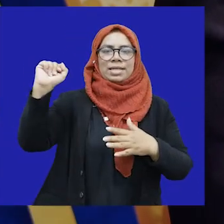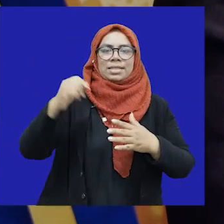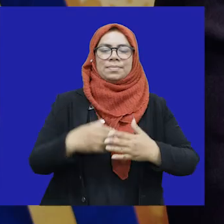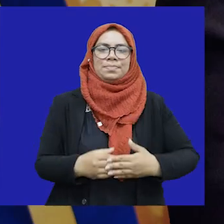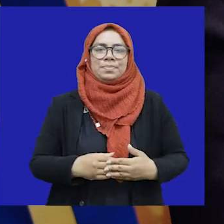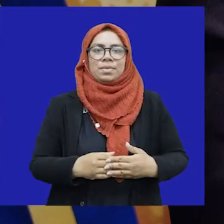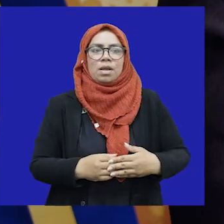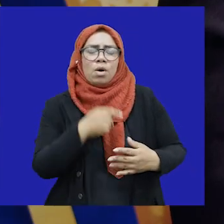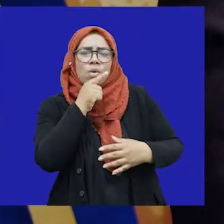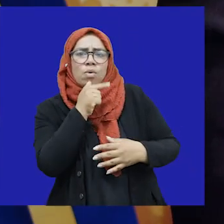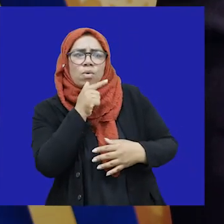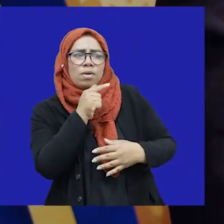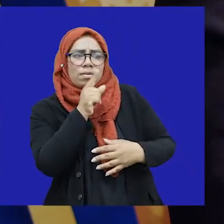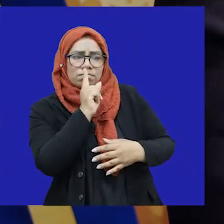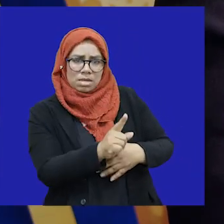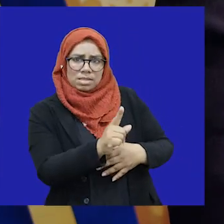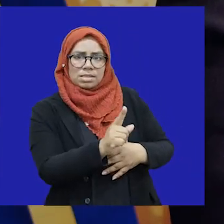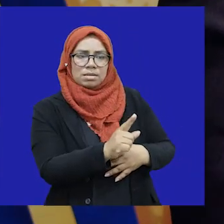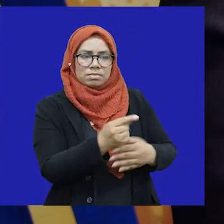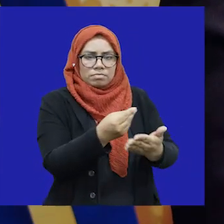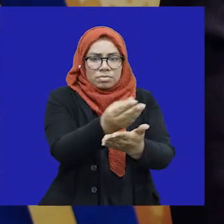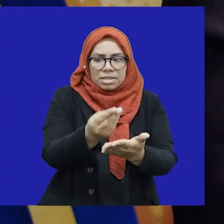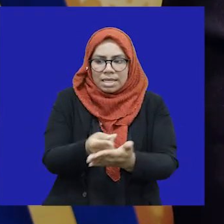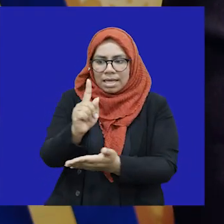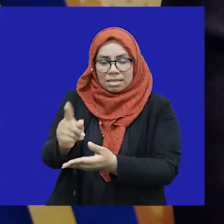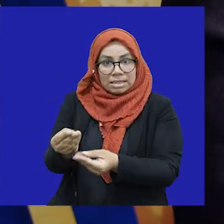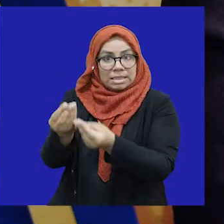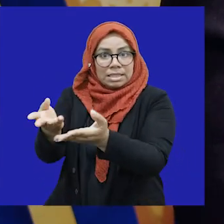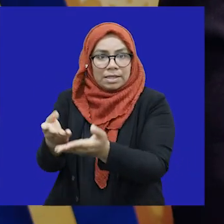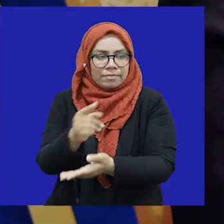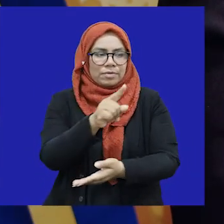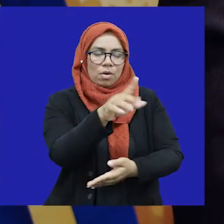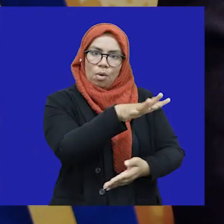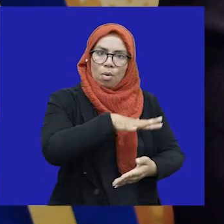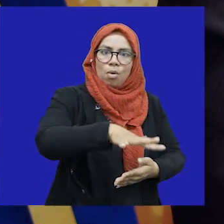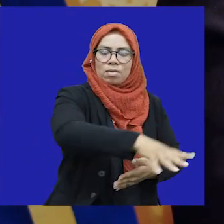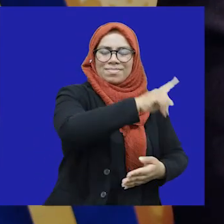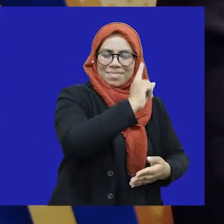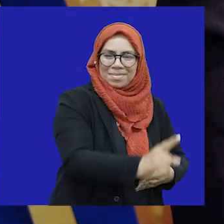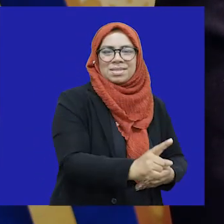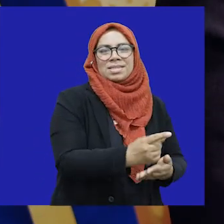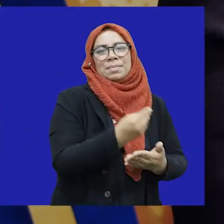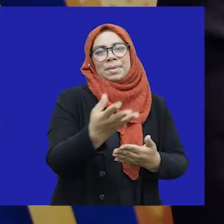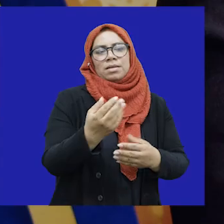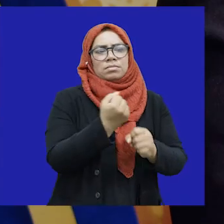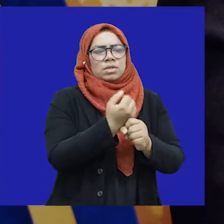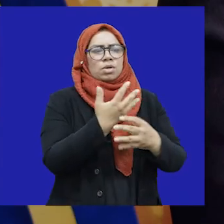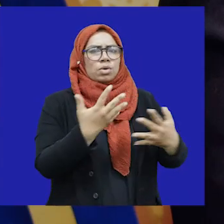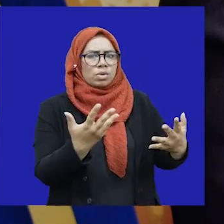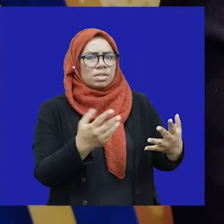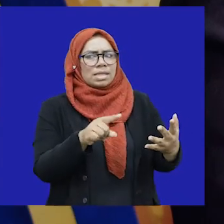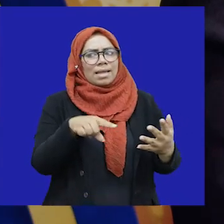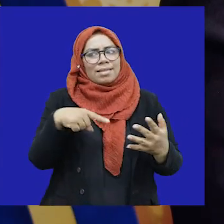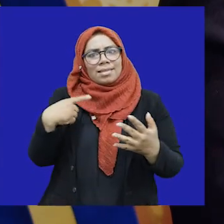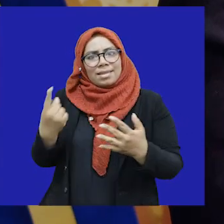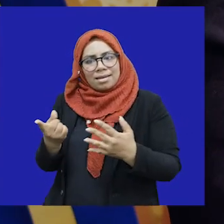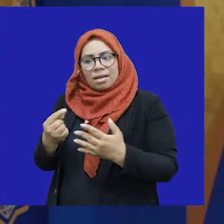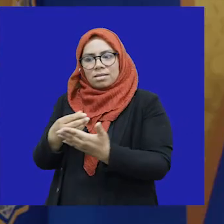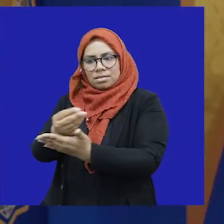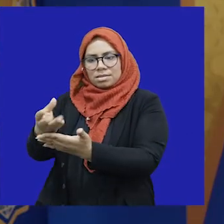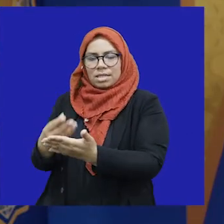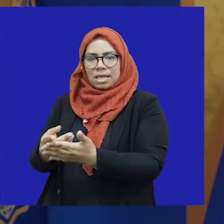can often ensure that zakat reaches those who need it most in an organized and an effective